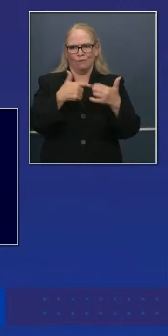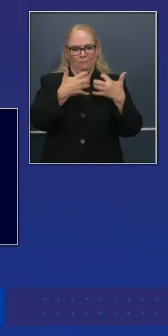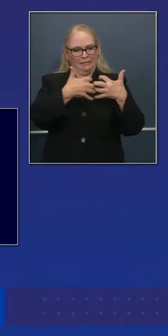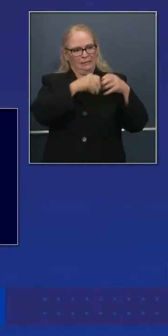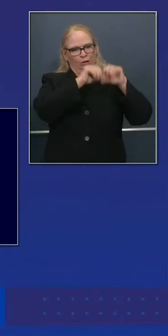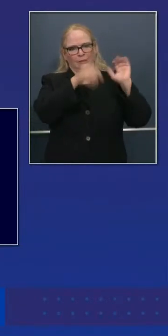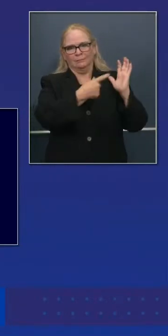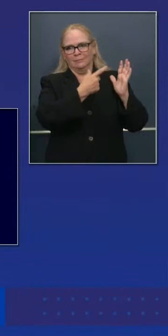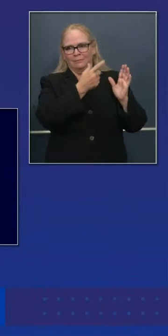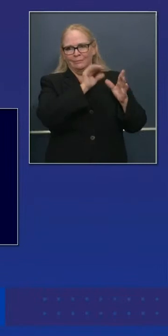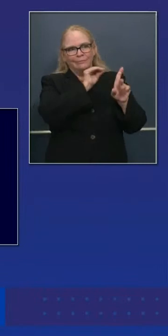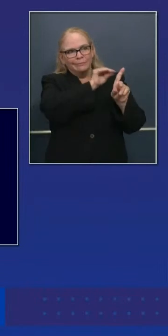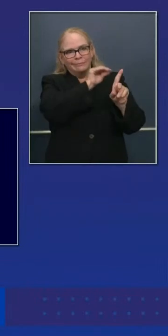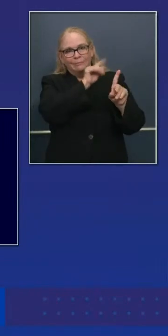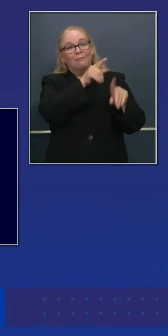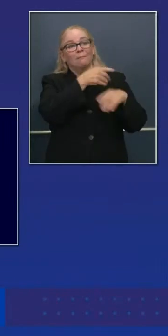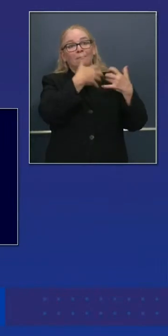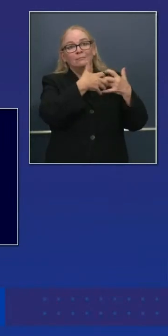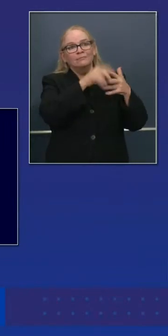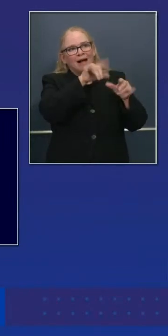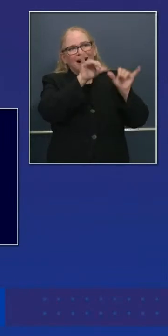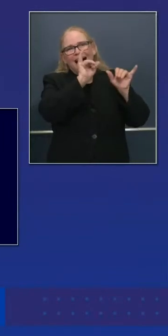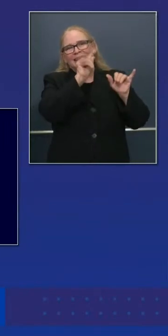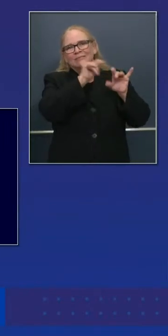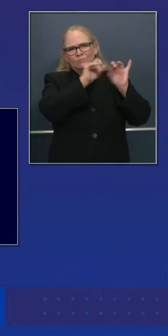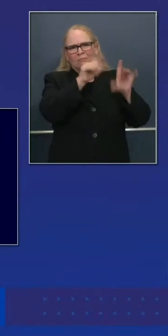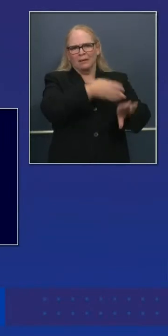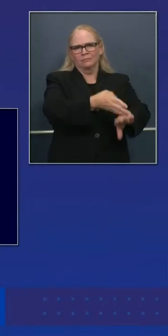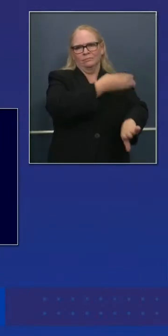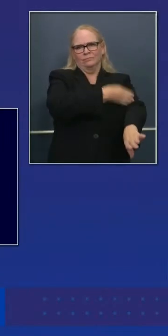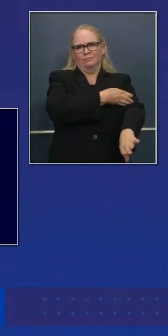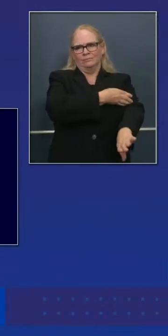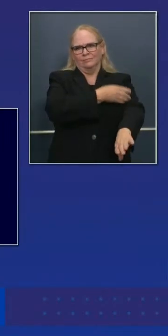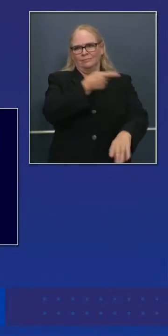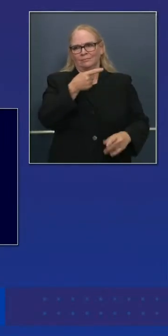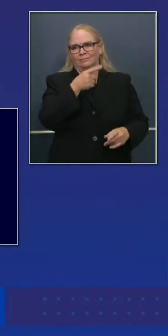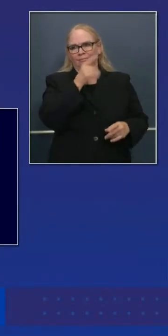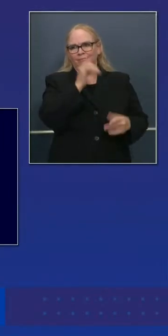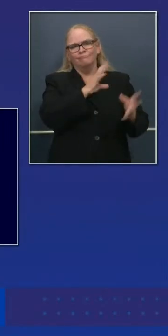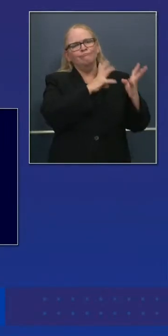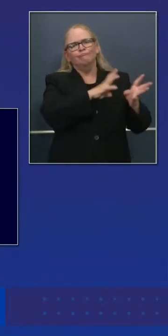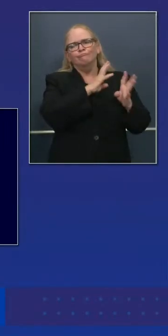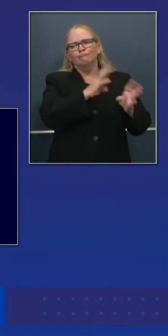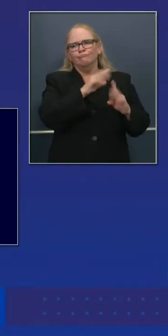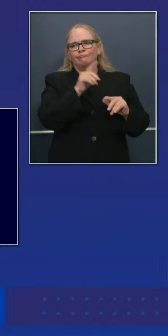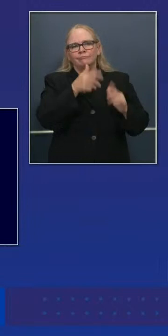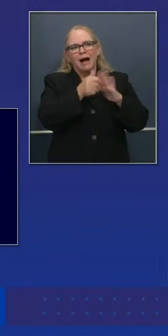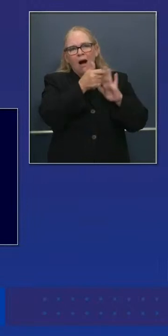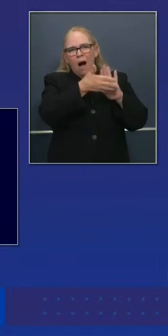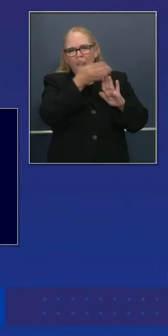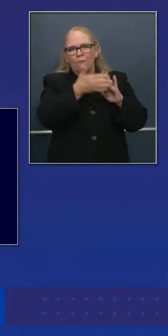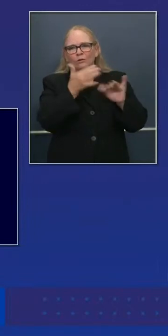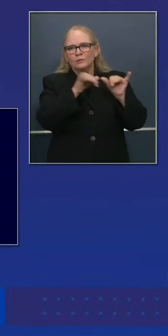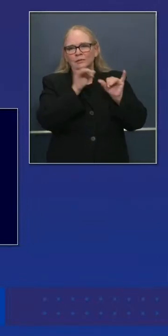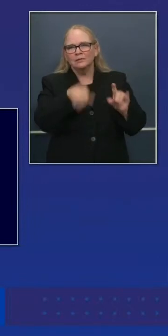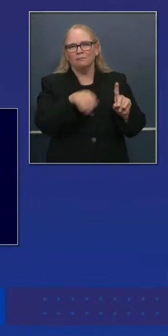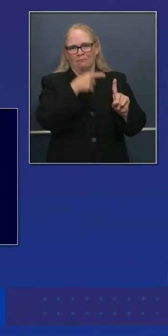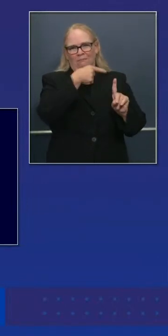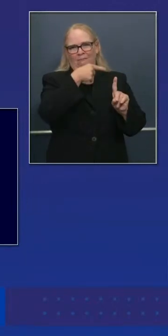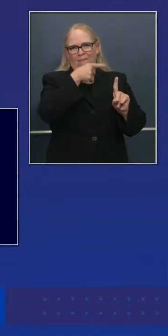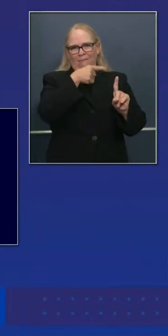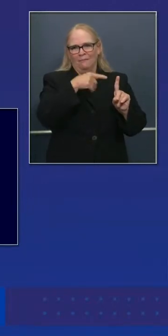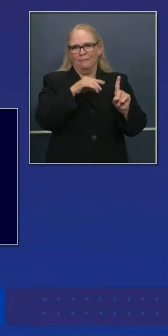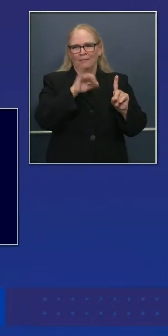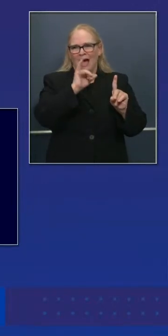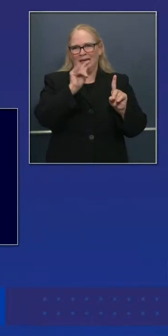this moment, let alone a pre-COVID moment in terms of efficacy, efficiency, and capacity. And that,